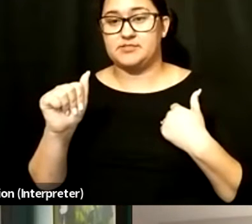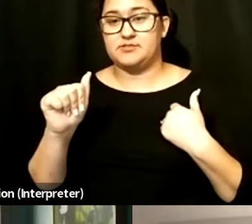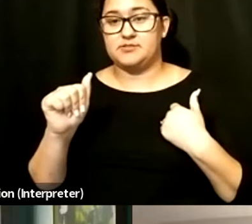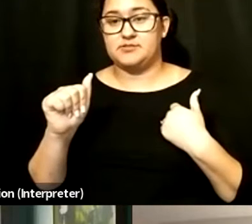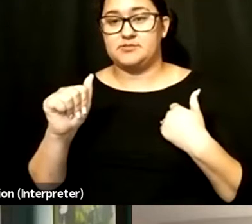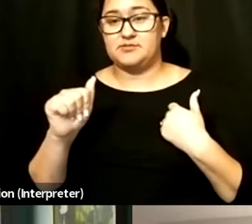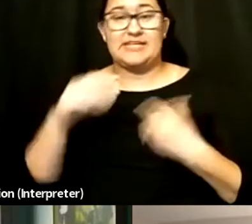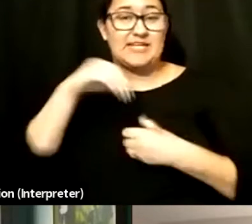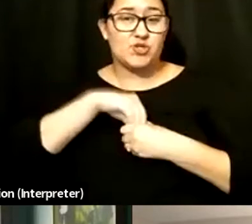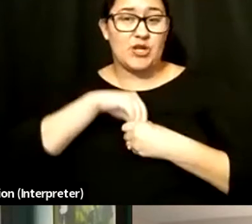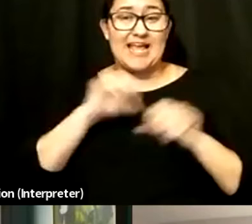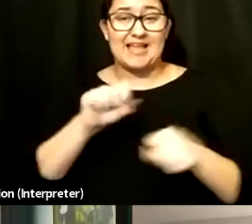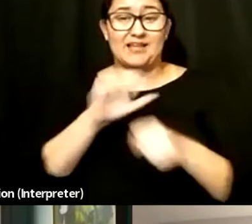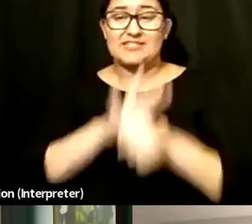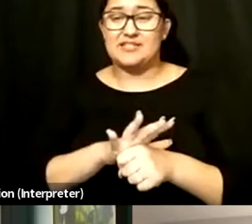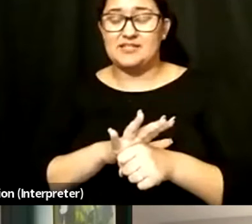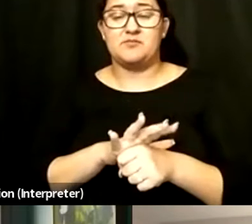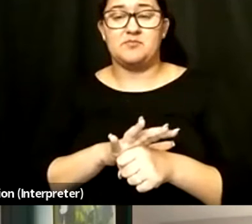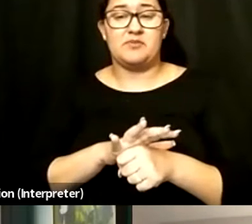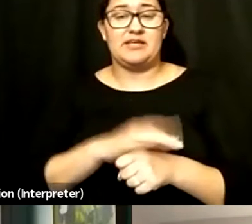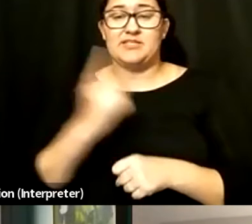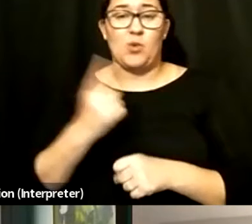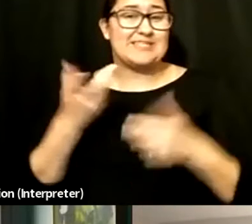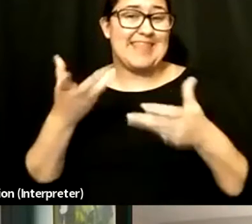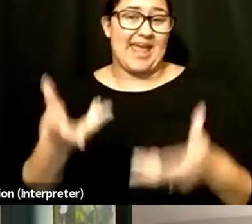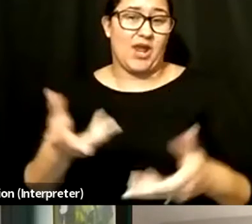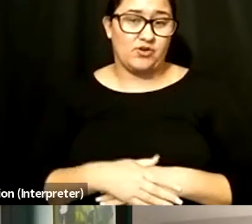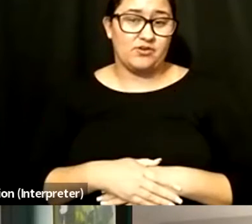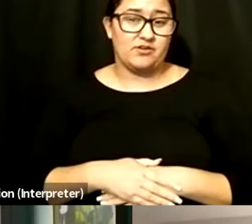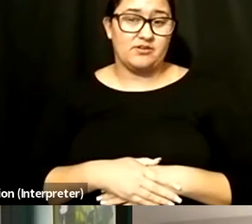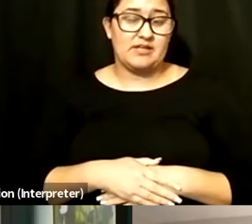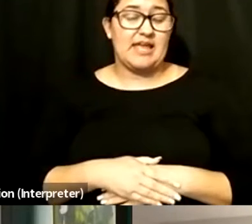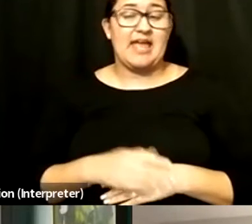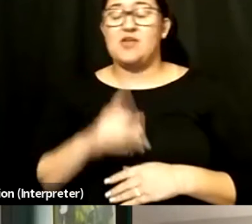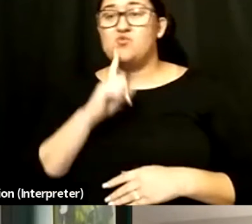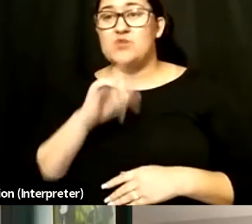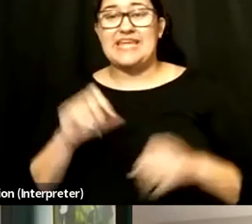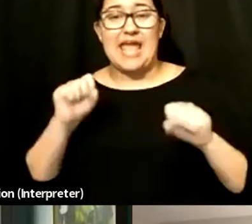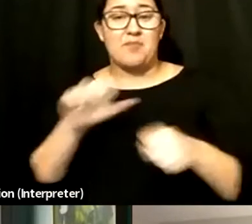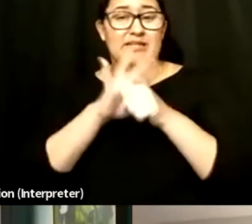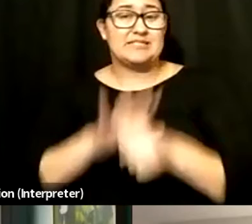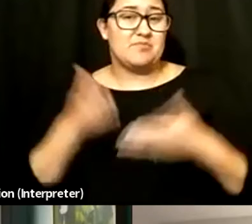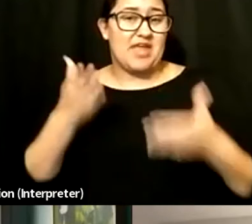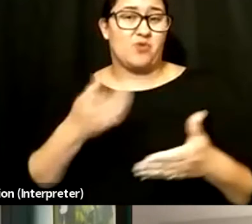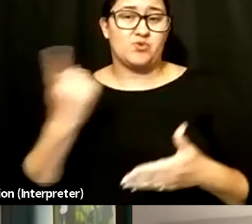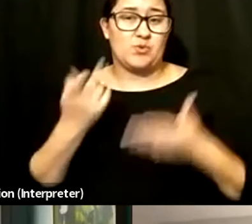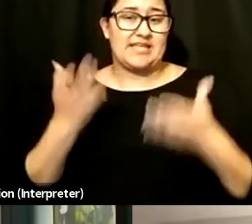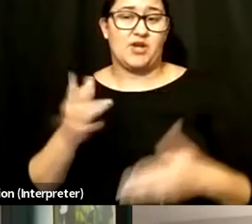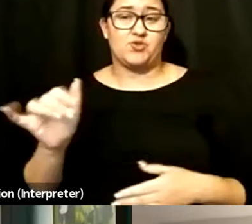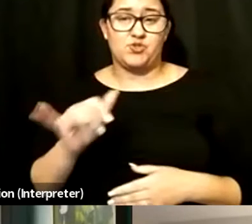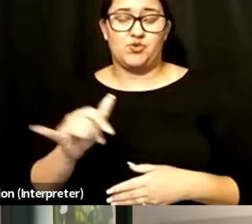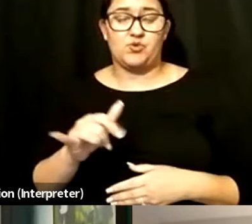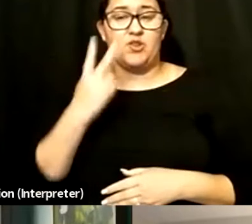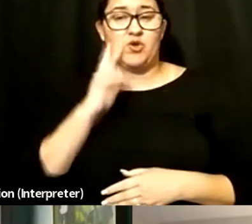internalized ableism is so pervasive. And ableism in general is so pervasive. You look at our